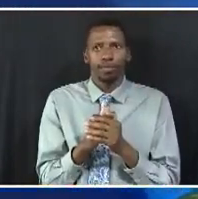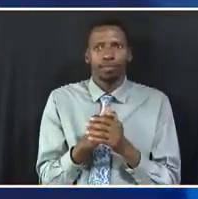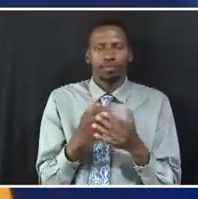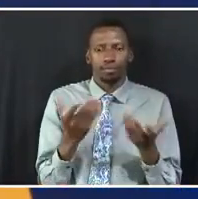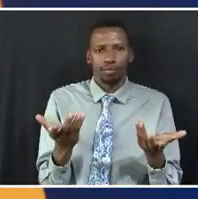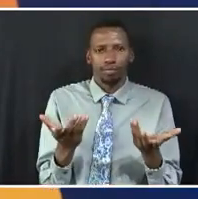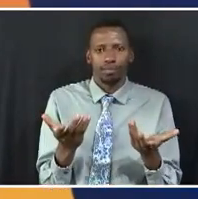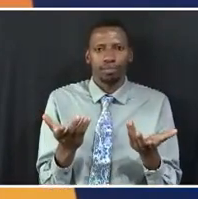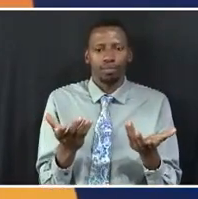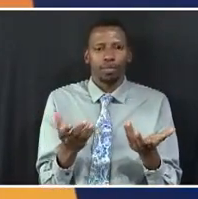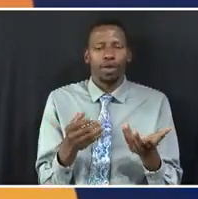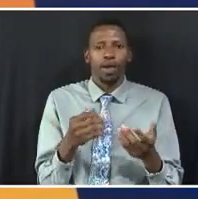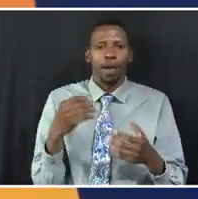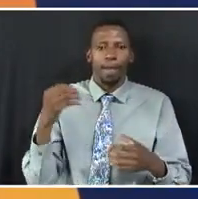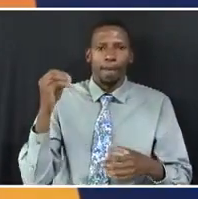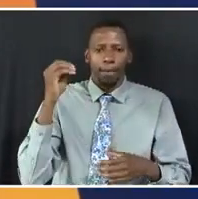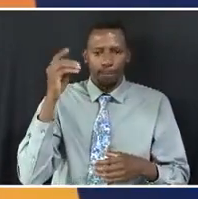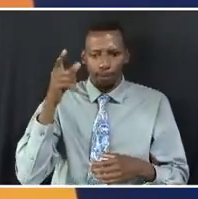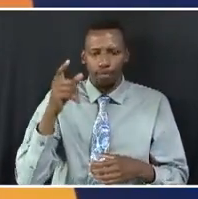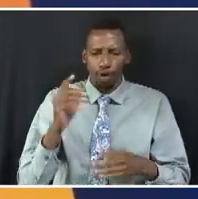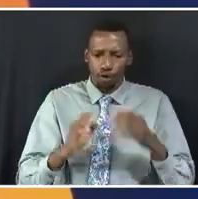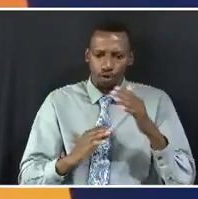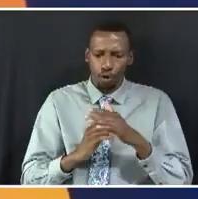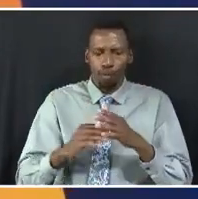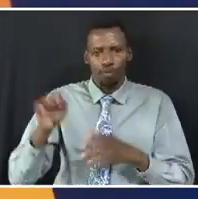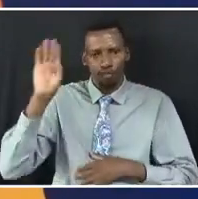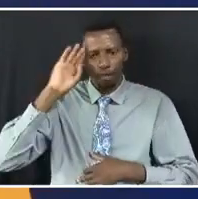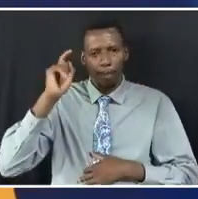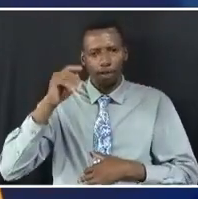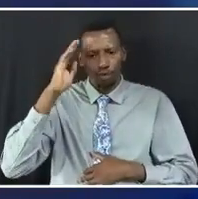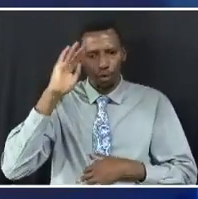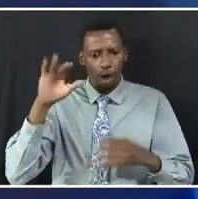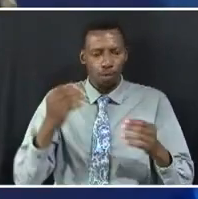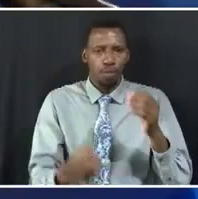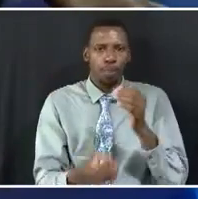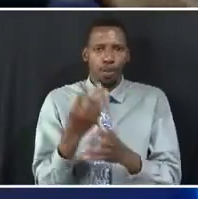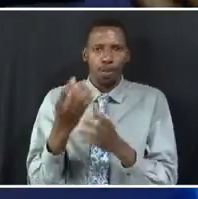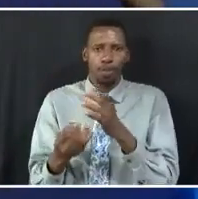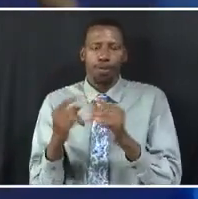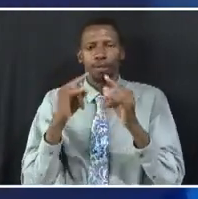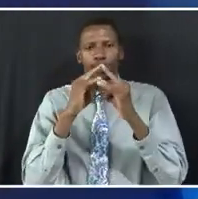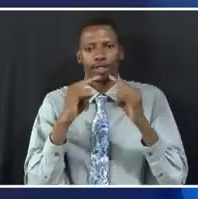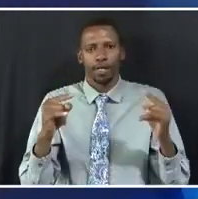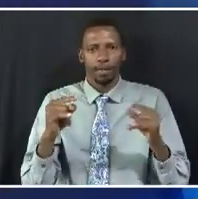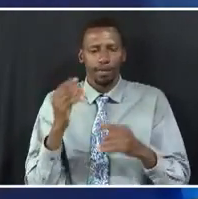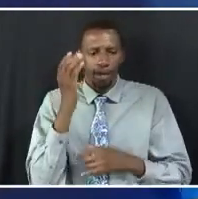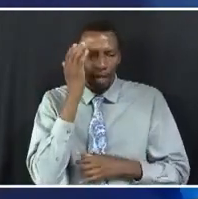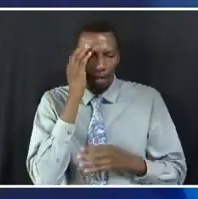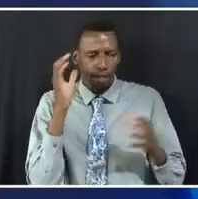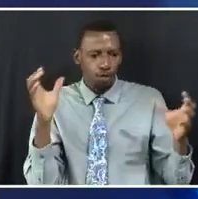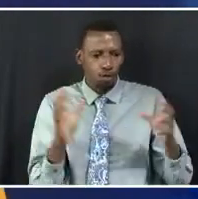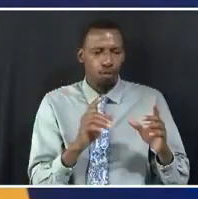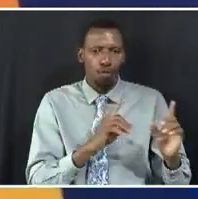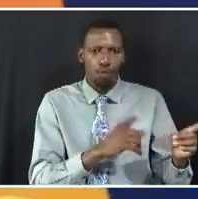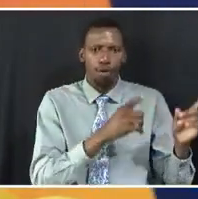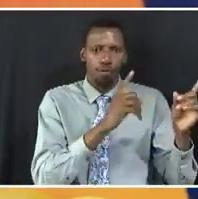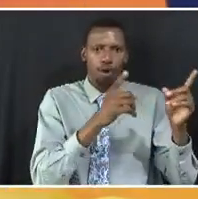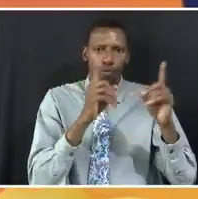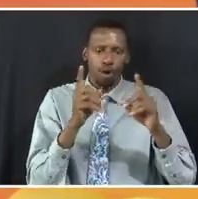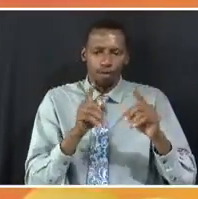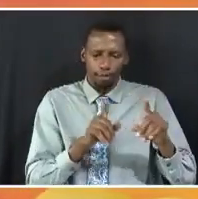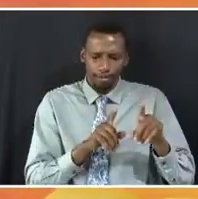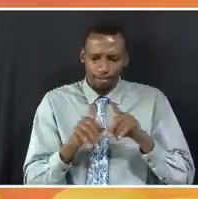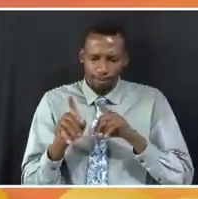know how to pitch tent. And the Israelites were moving all the way going towards